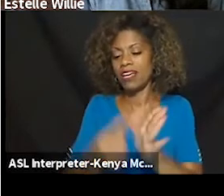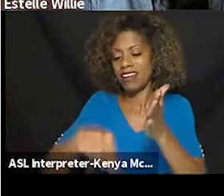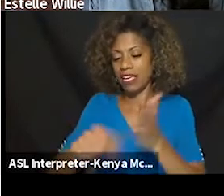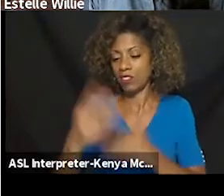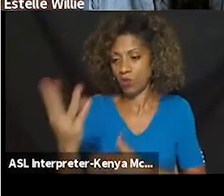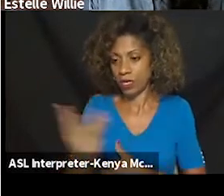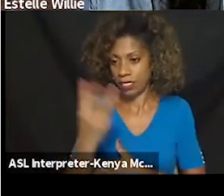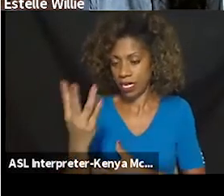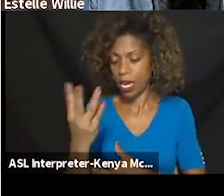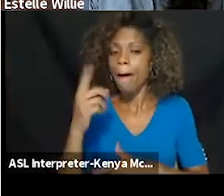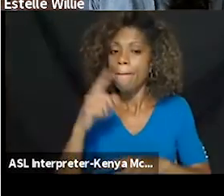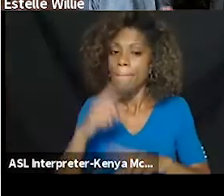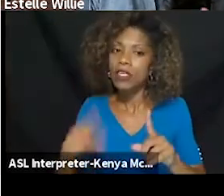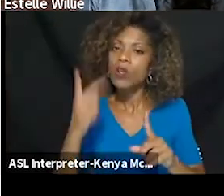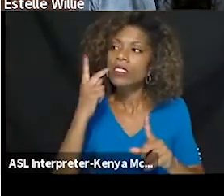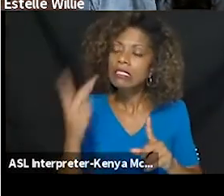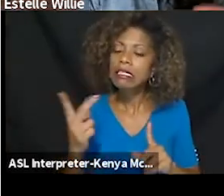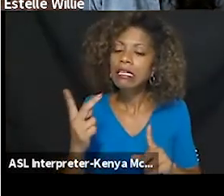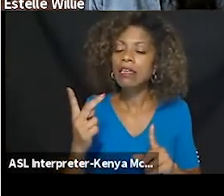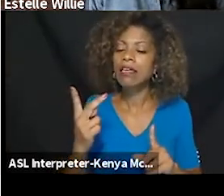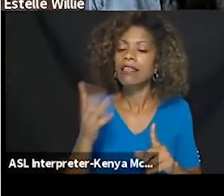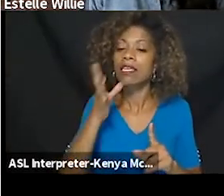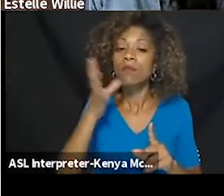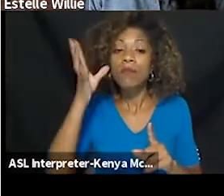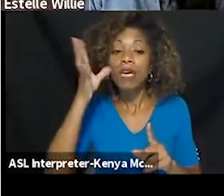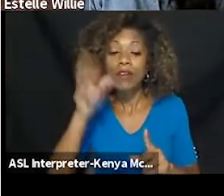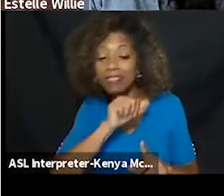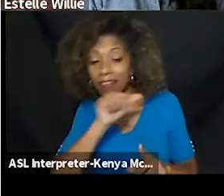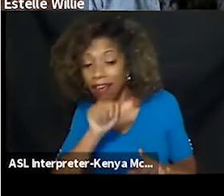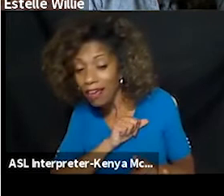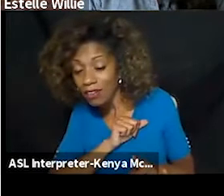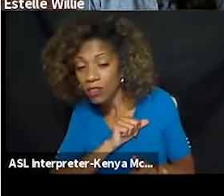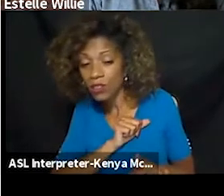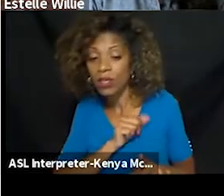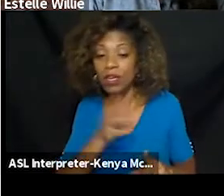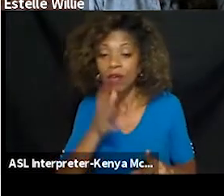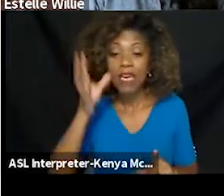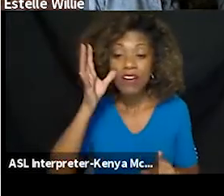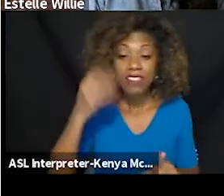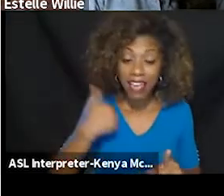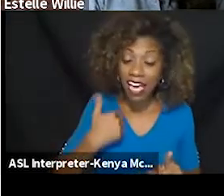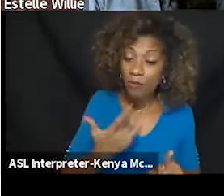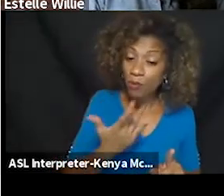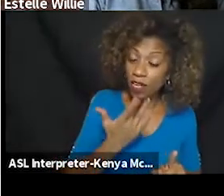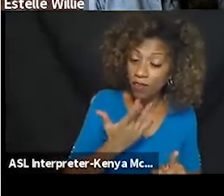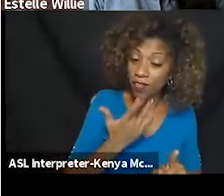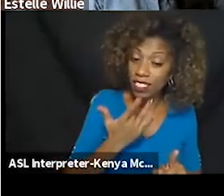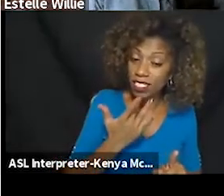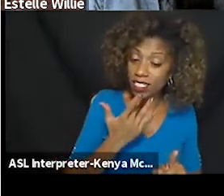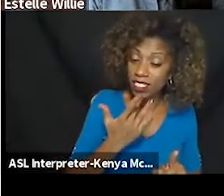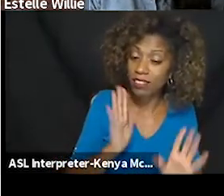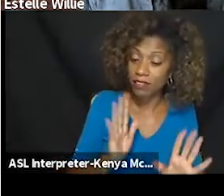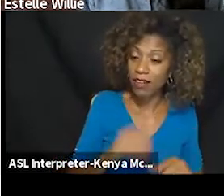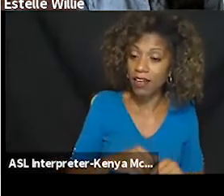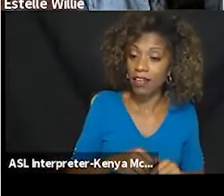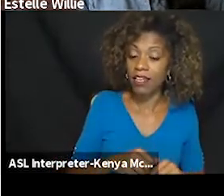and preferences for bringing their kids back to school. And what we found in the first wave, and this was before